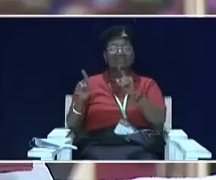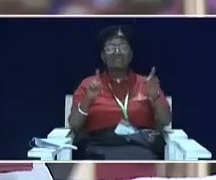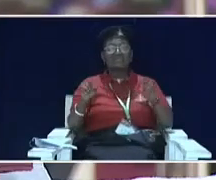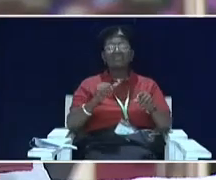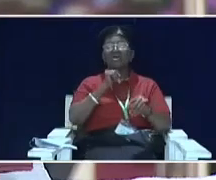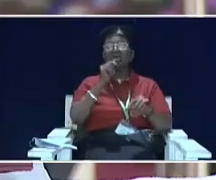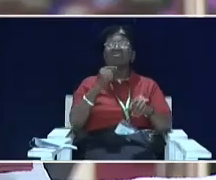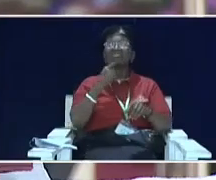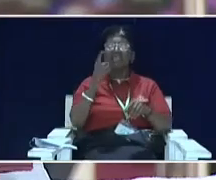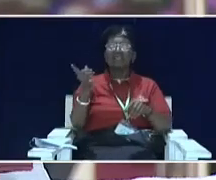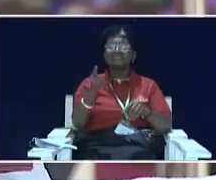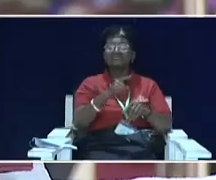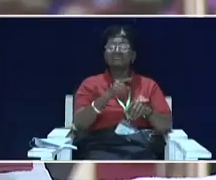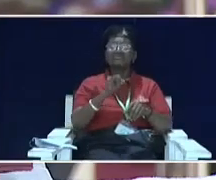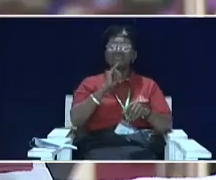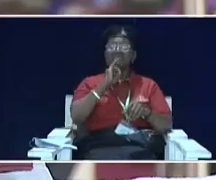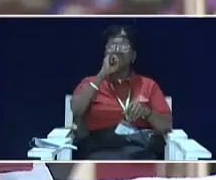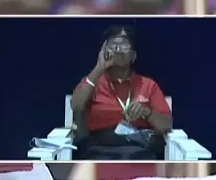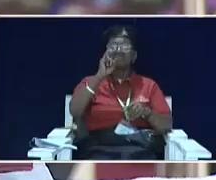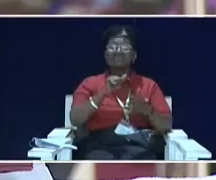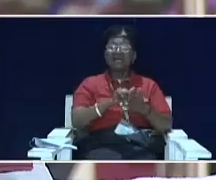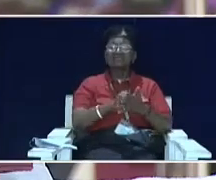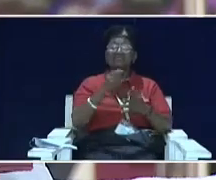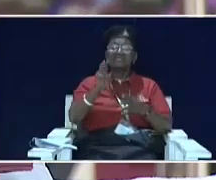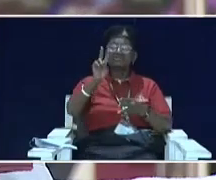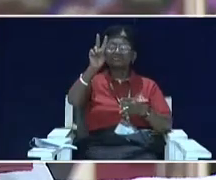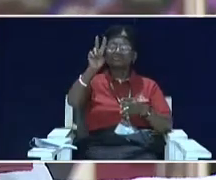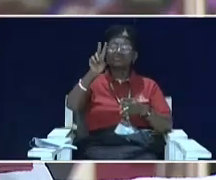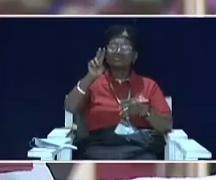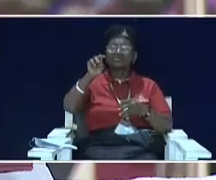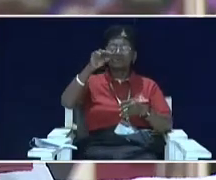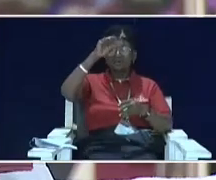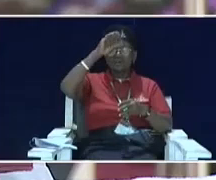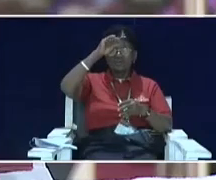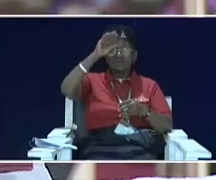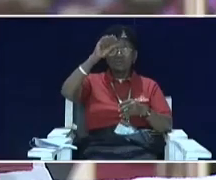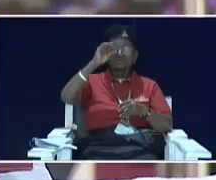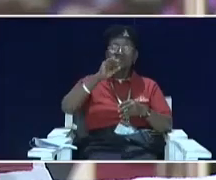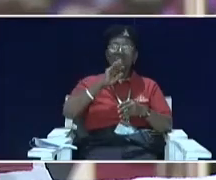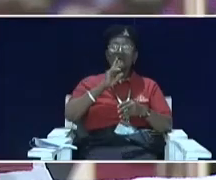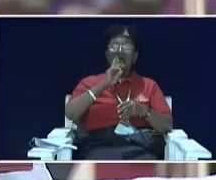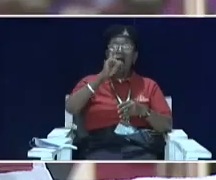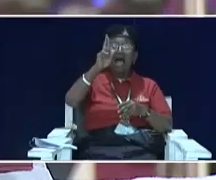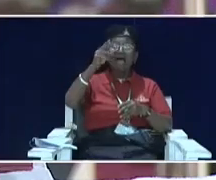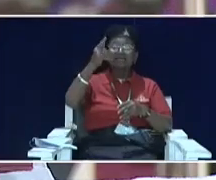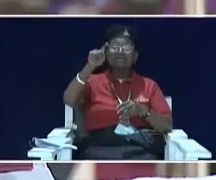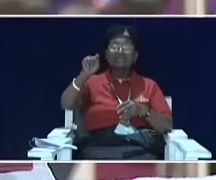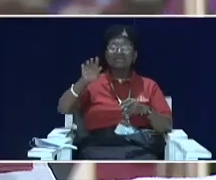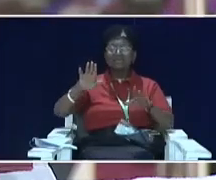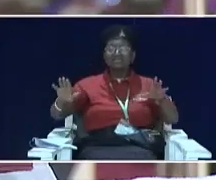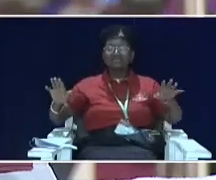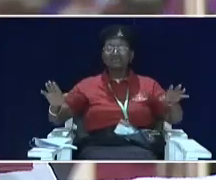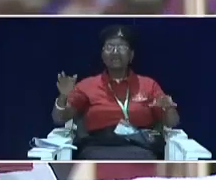is that the two boys are the children of one of our pastors.